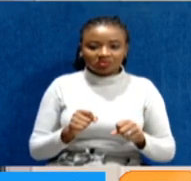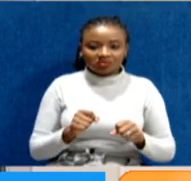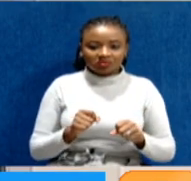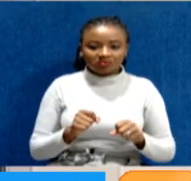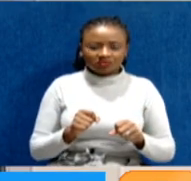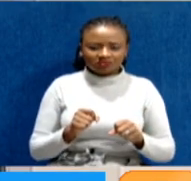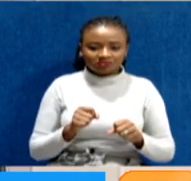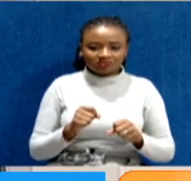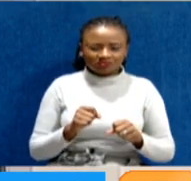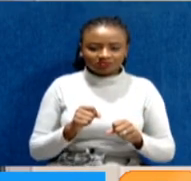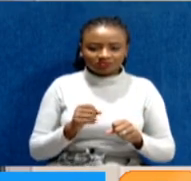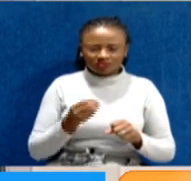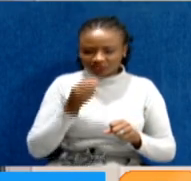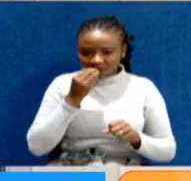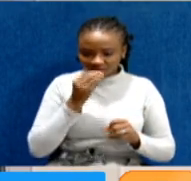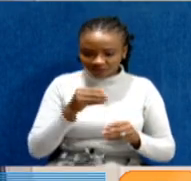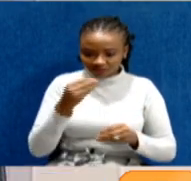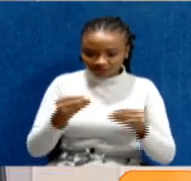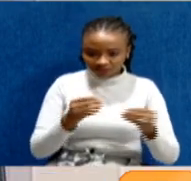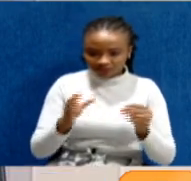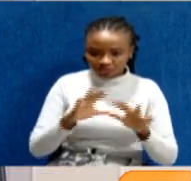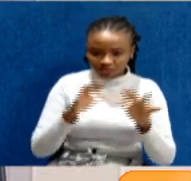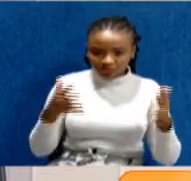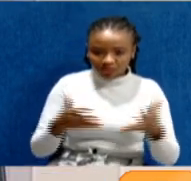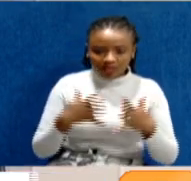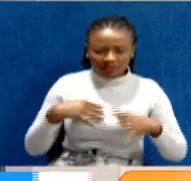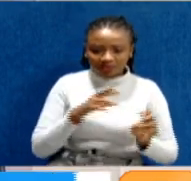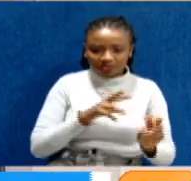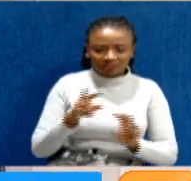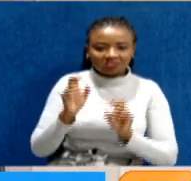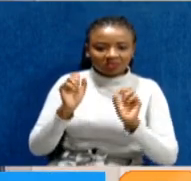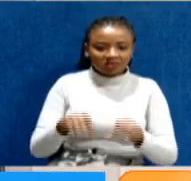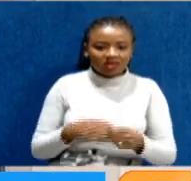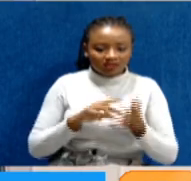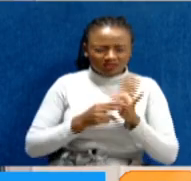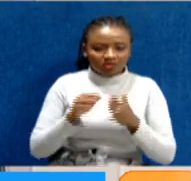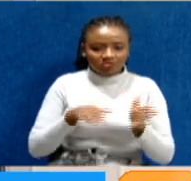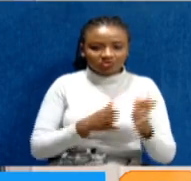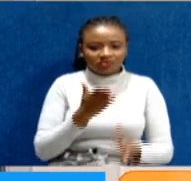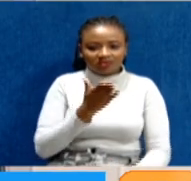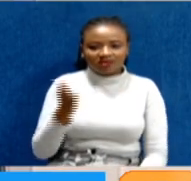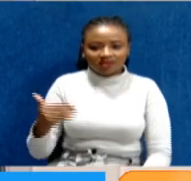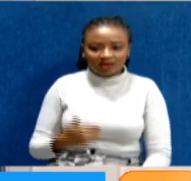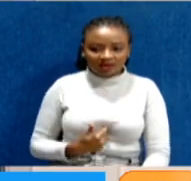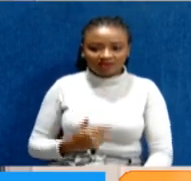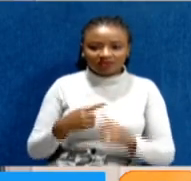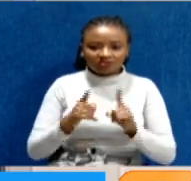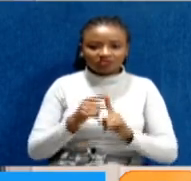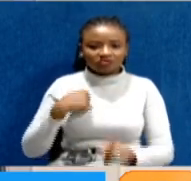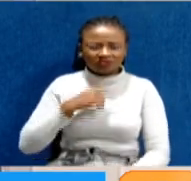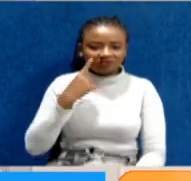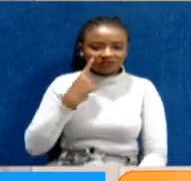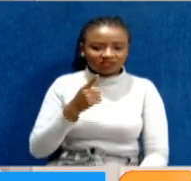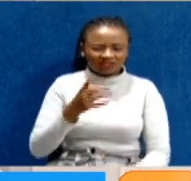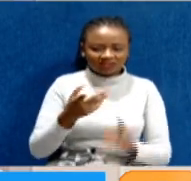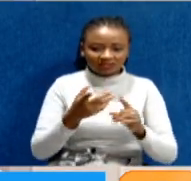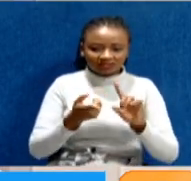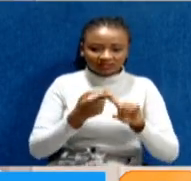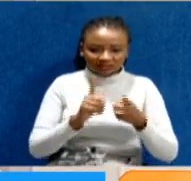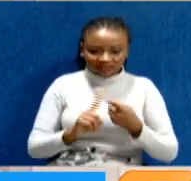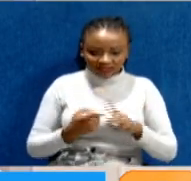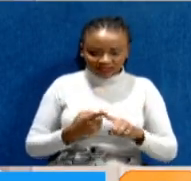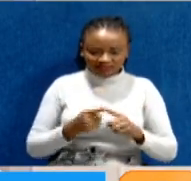the potential to increase the use that the farmers are looking at. So the potential is there, and even looking at the statistics and the research that has